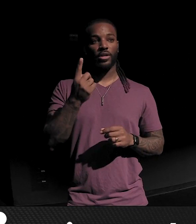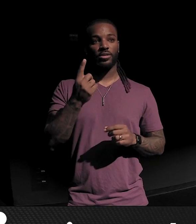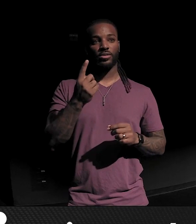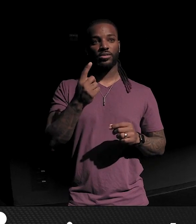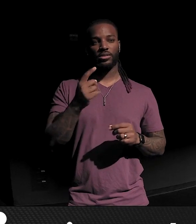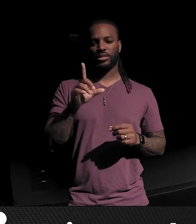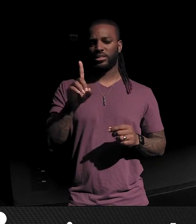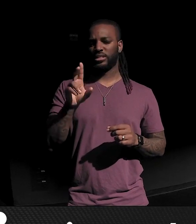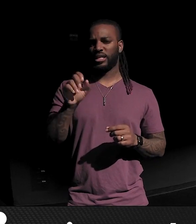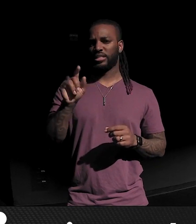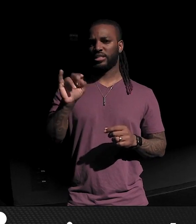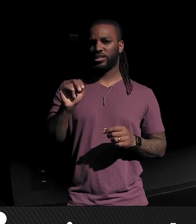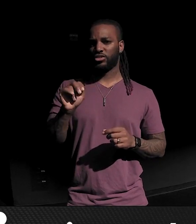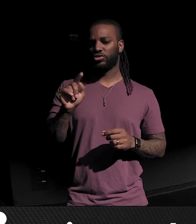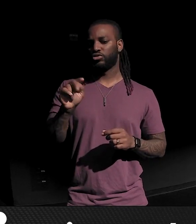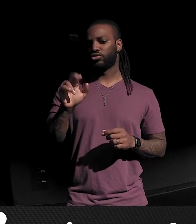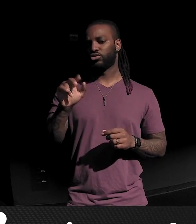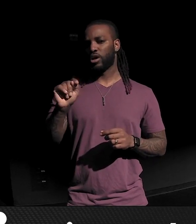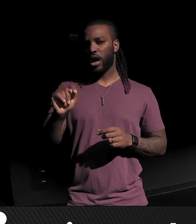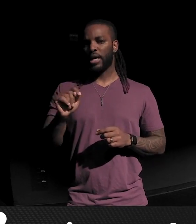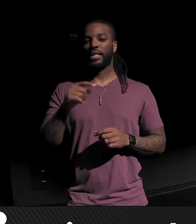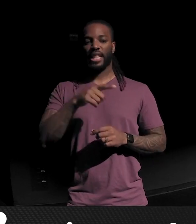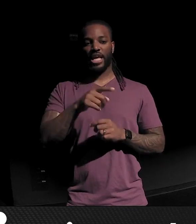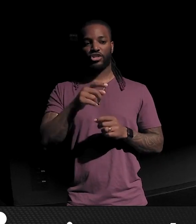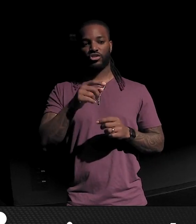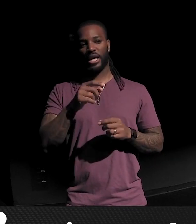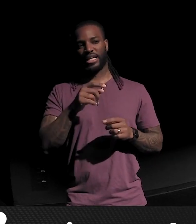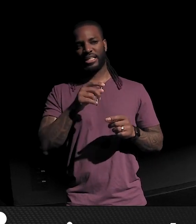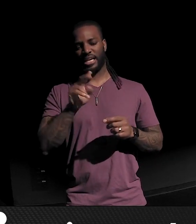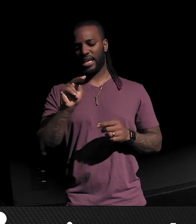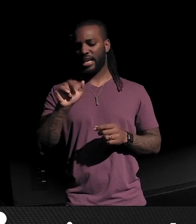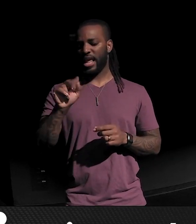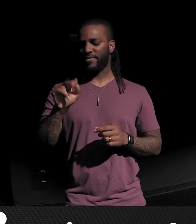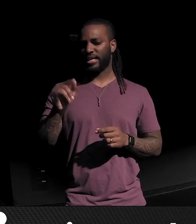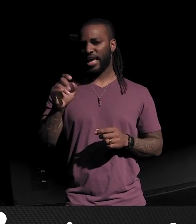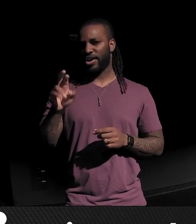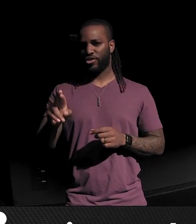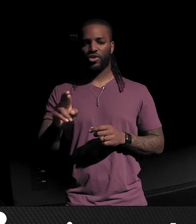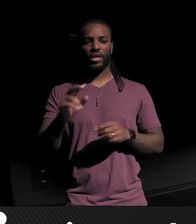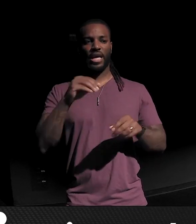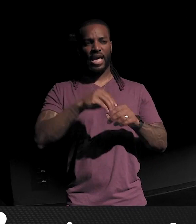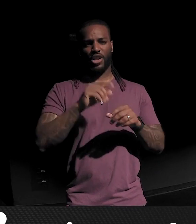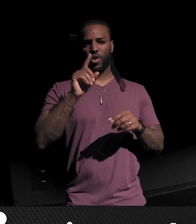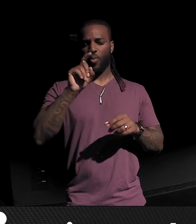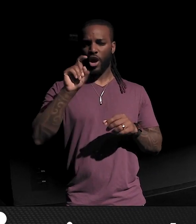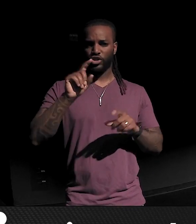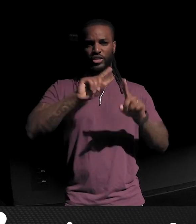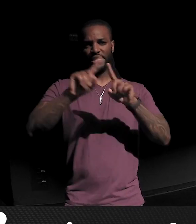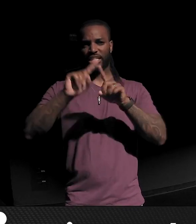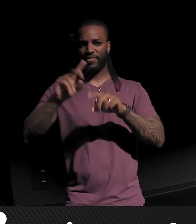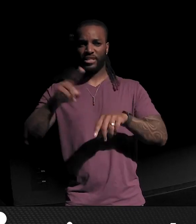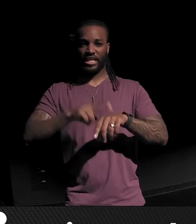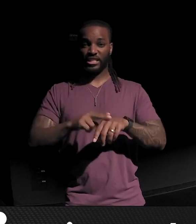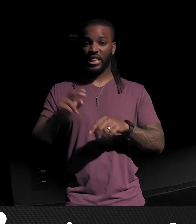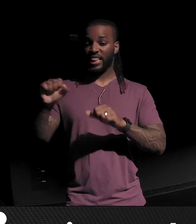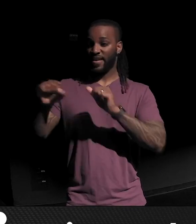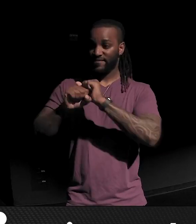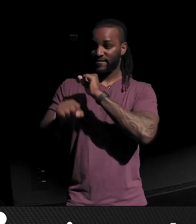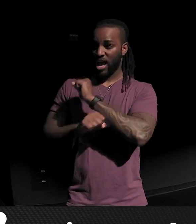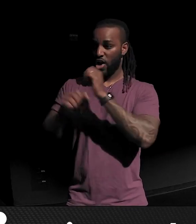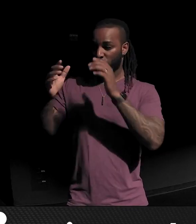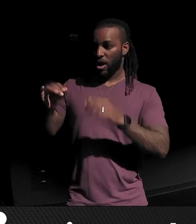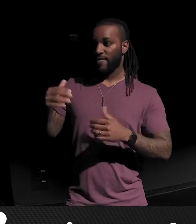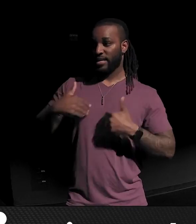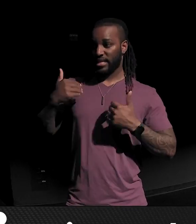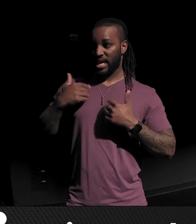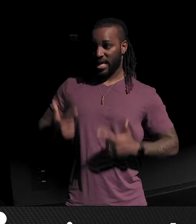Trotman is the founder of Navigators. They today have staff in 103 nations. Jim Rayburn, the founder of Young Life. I'm so grateful. That's where my husband